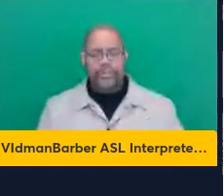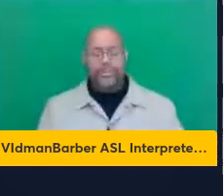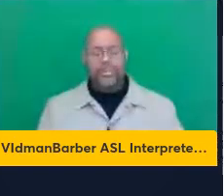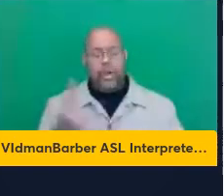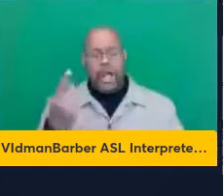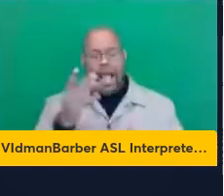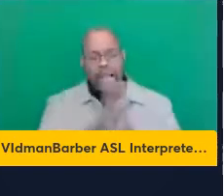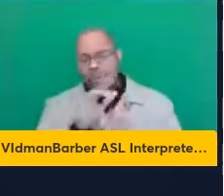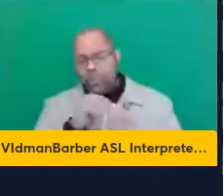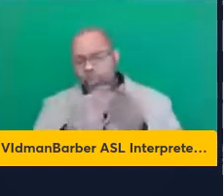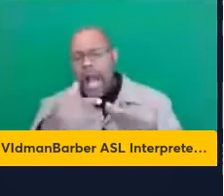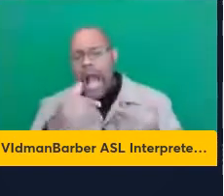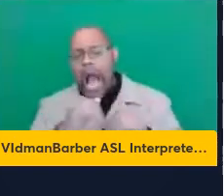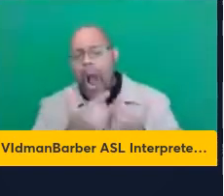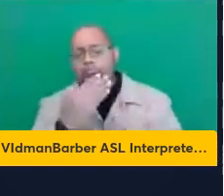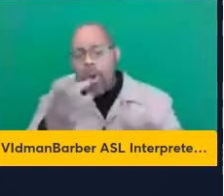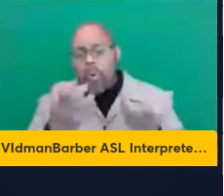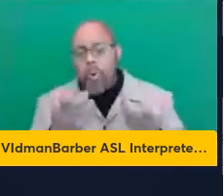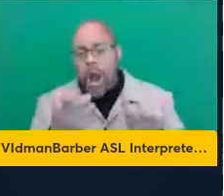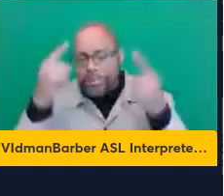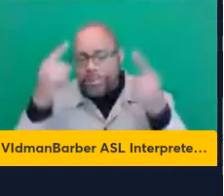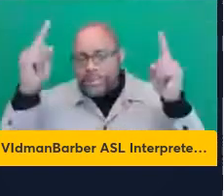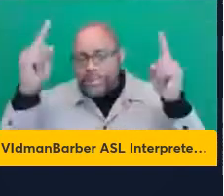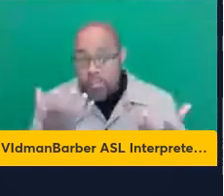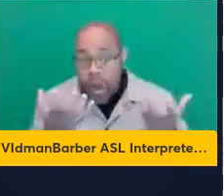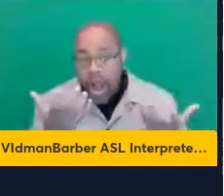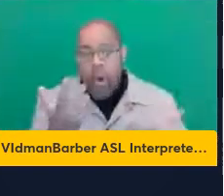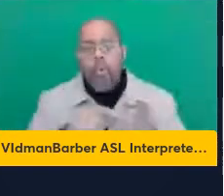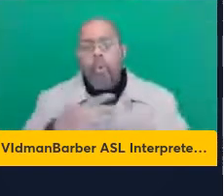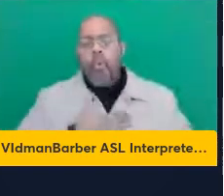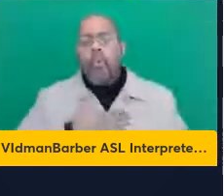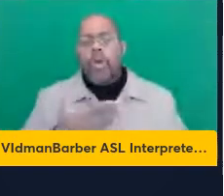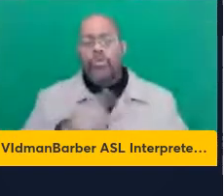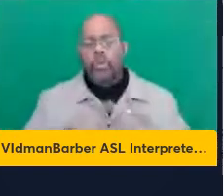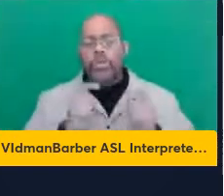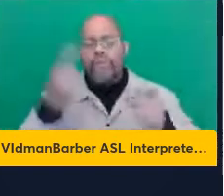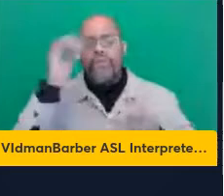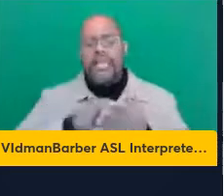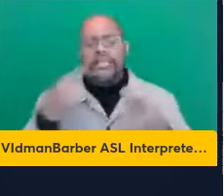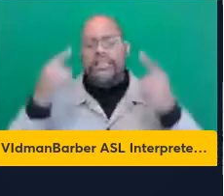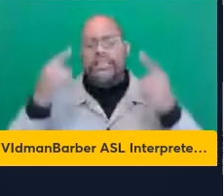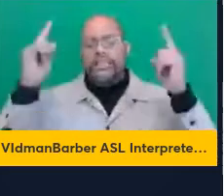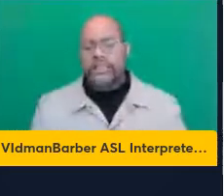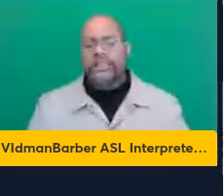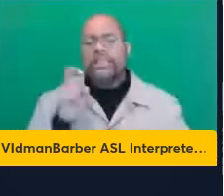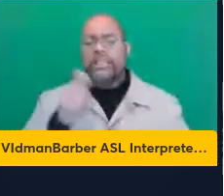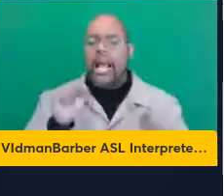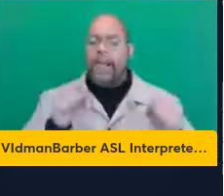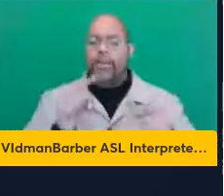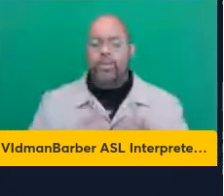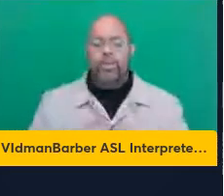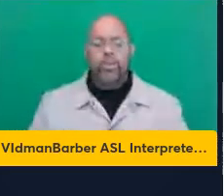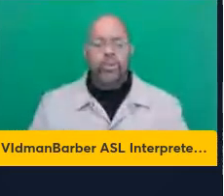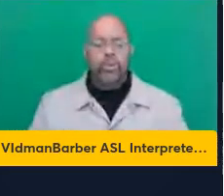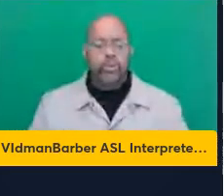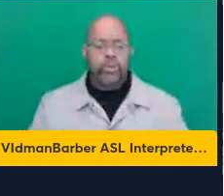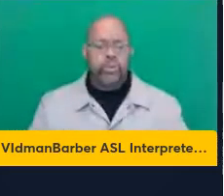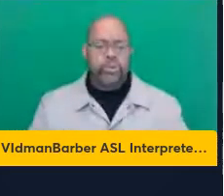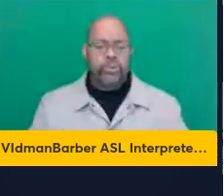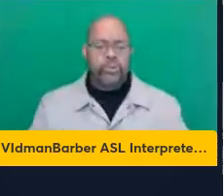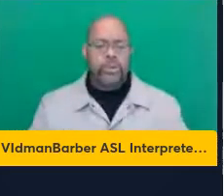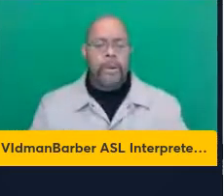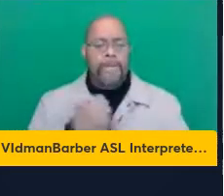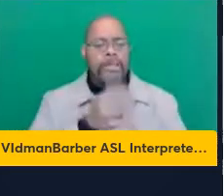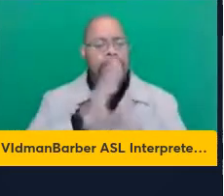my students, how badly do you want to succeed? And what are you willing to give for it? You need to be able to make